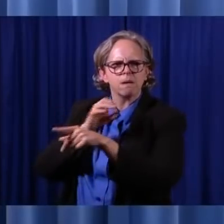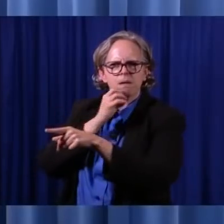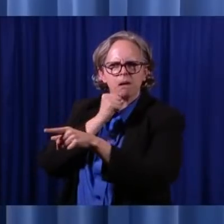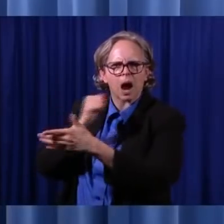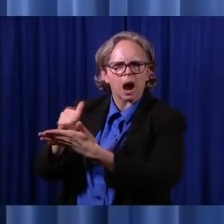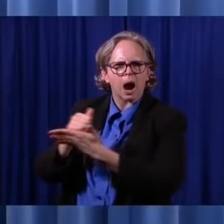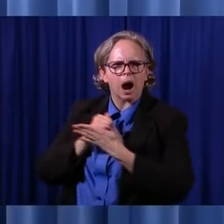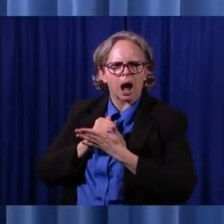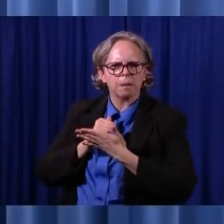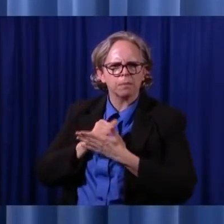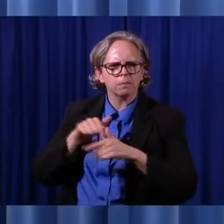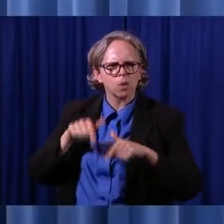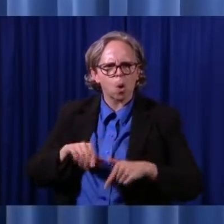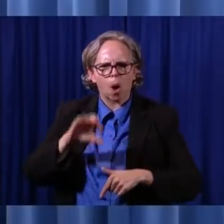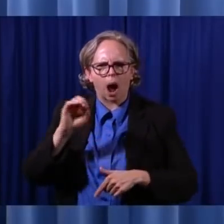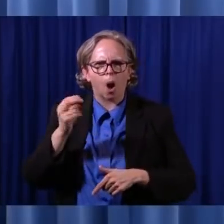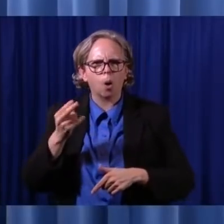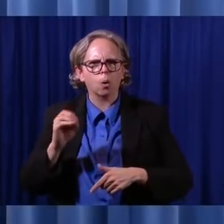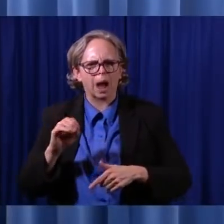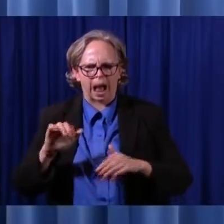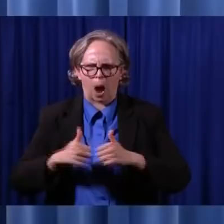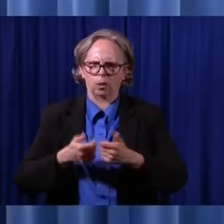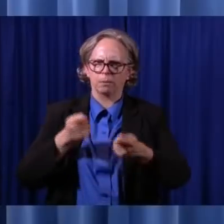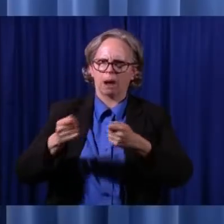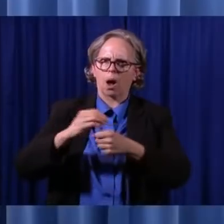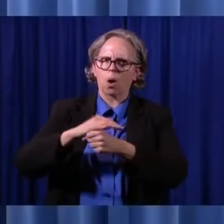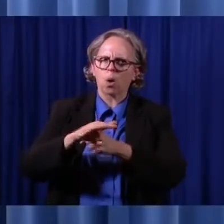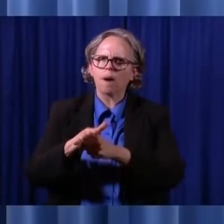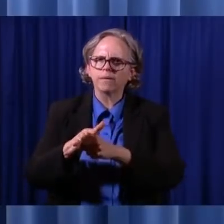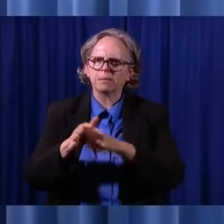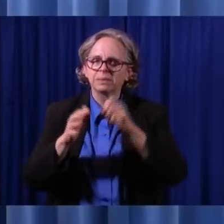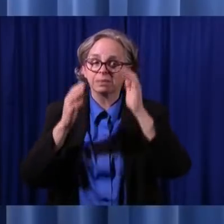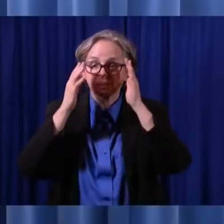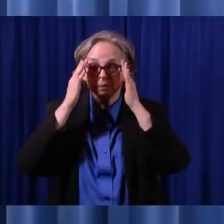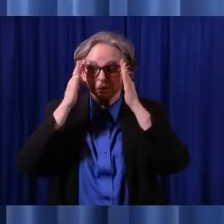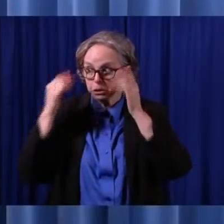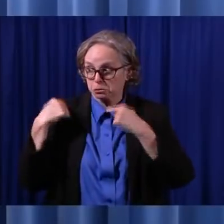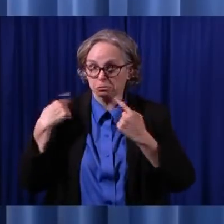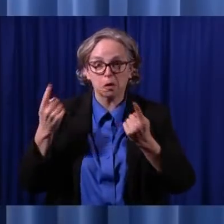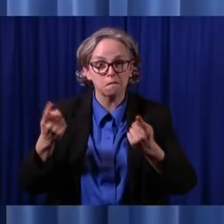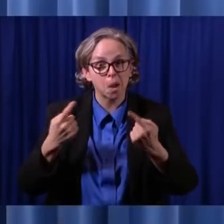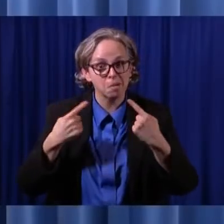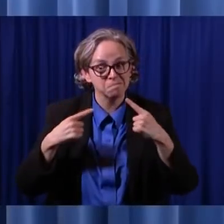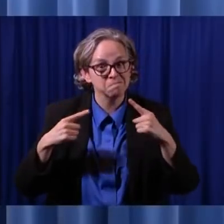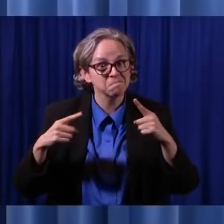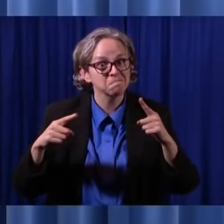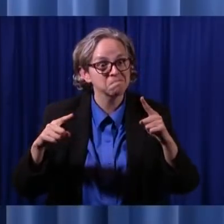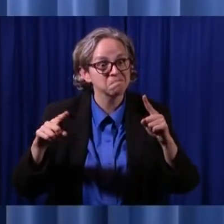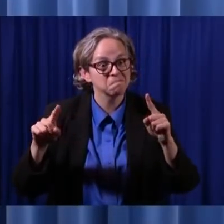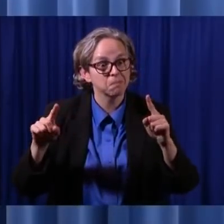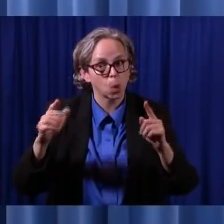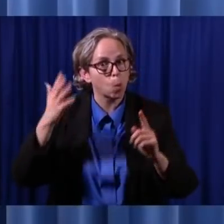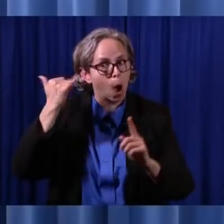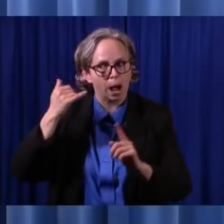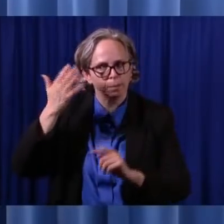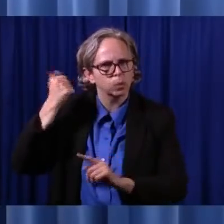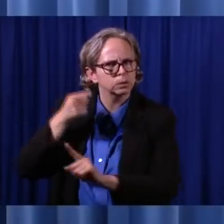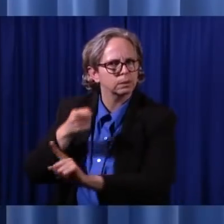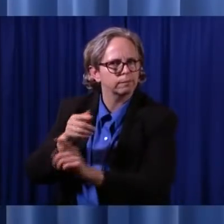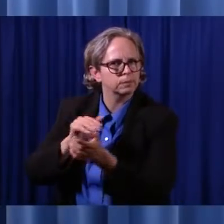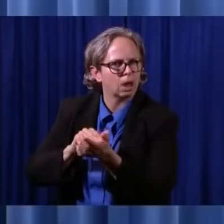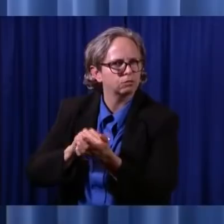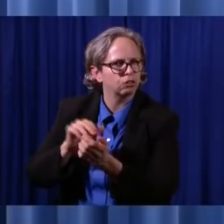at least get through the first part of this. While the decisions were always